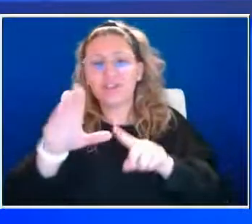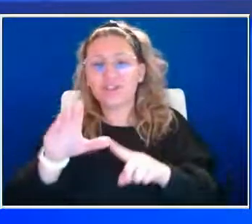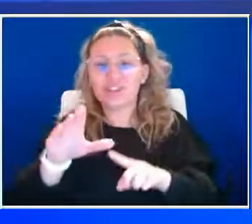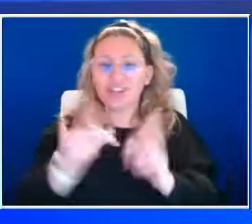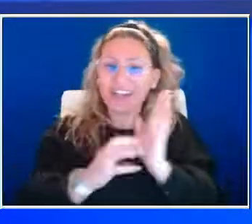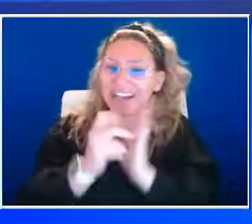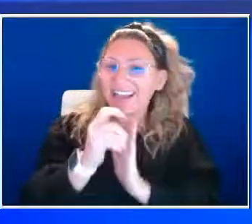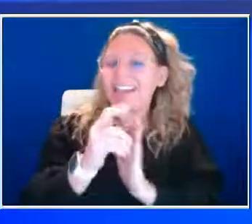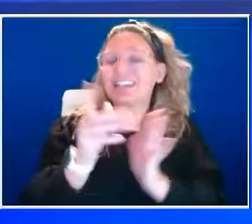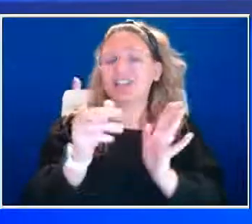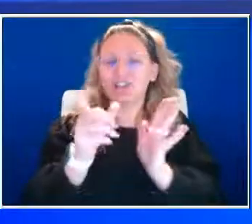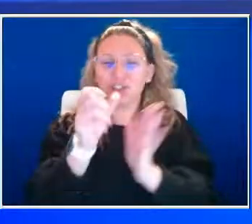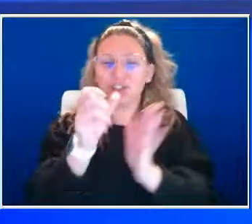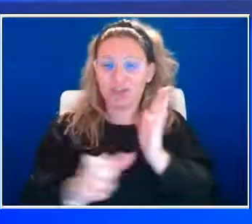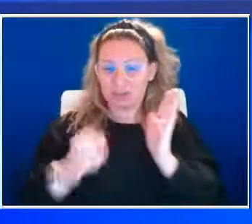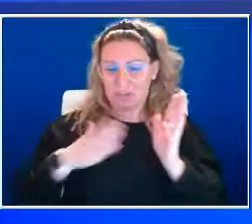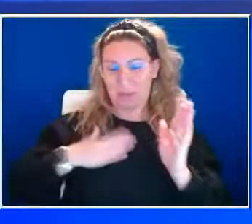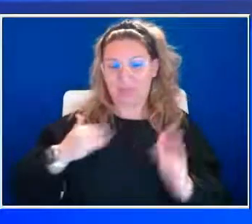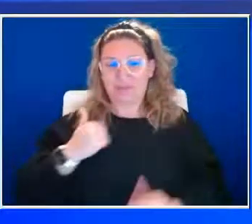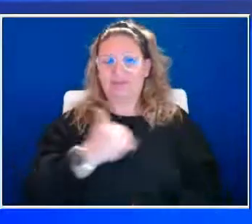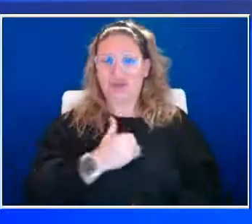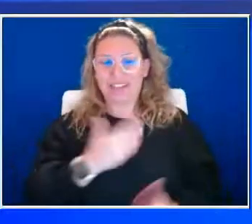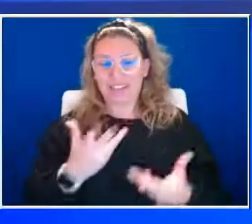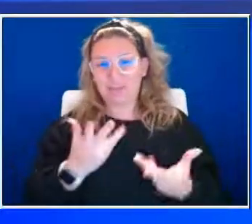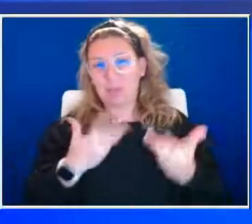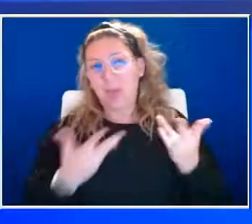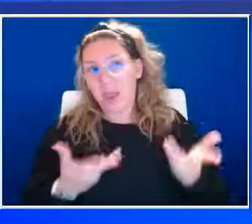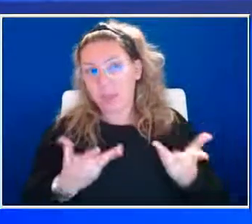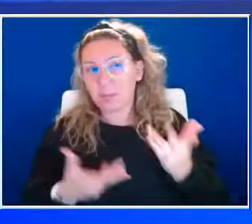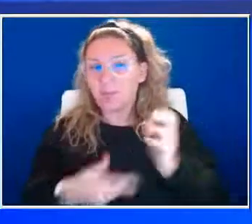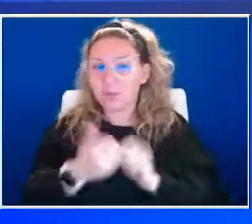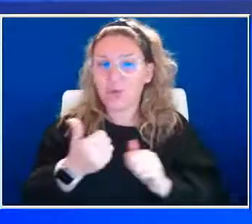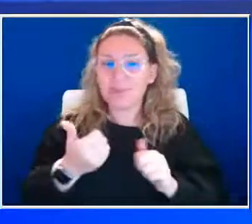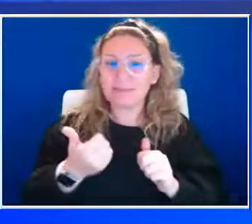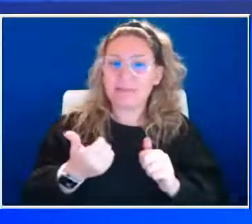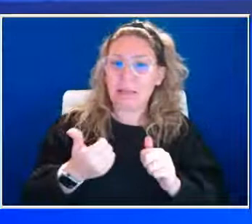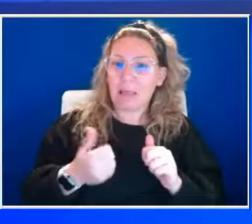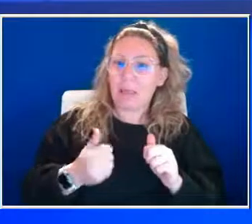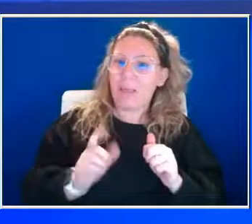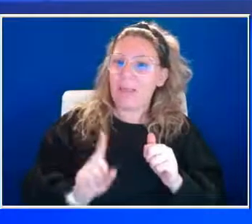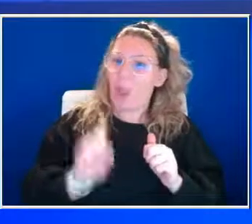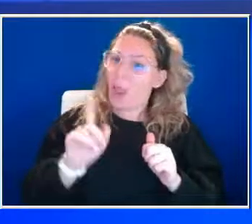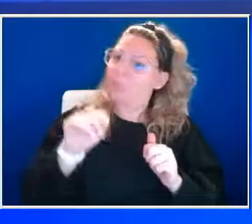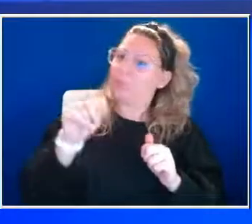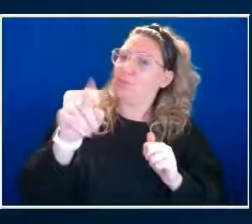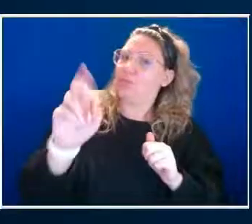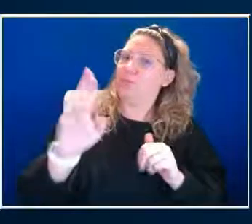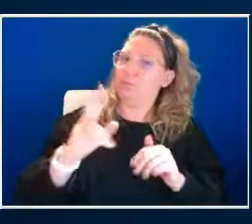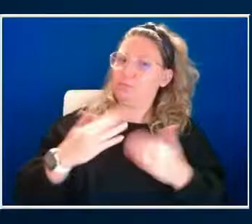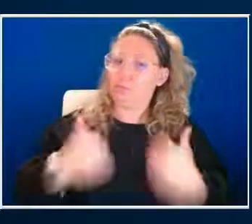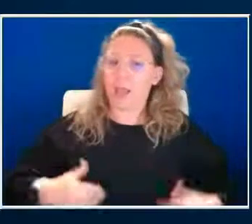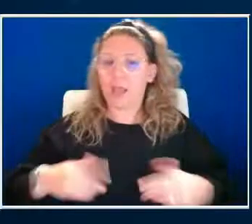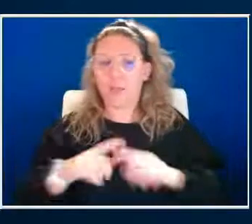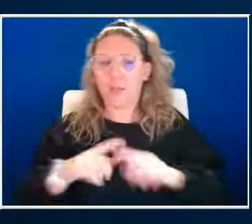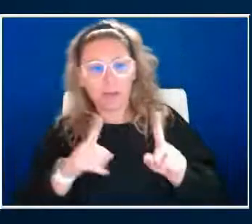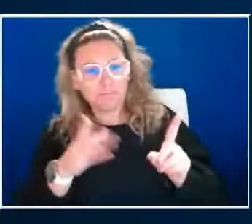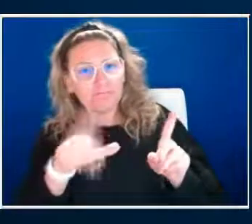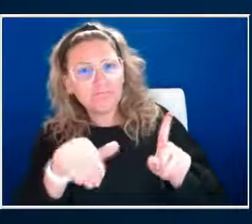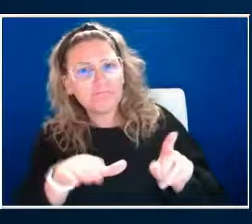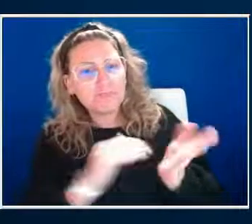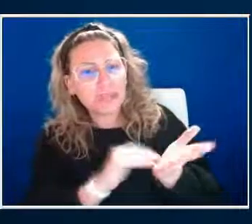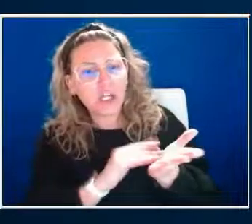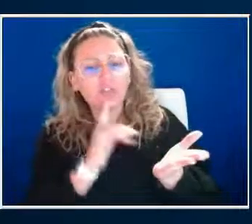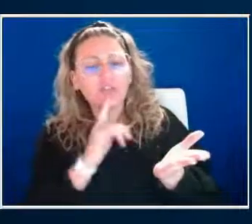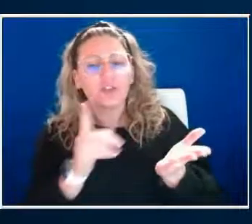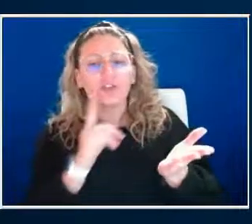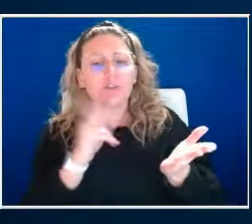surgeon, and so mine are mainly the upper extremities. But I'll defer to Dr. Lai on the treatments for lower extremity lymphedema, but we see this very commonly.